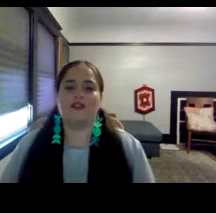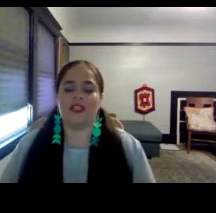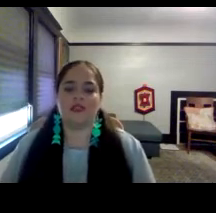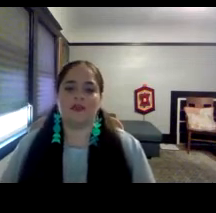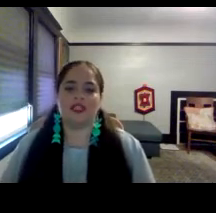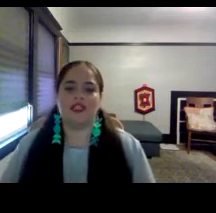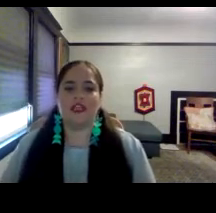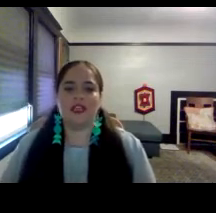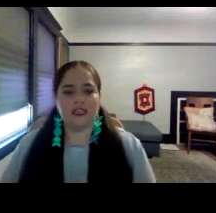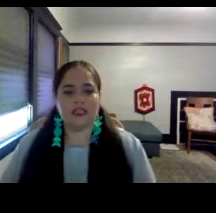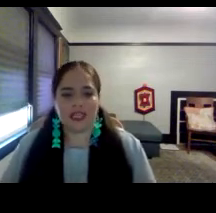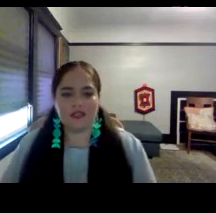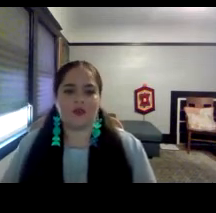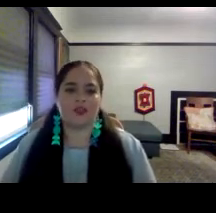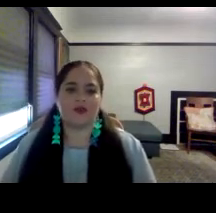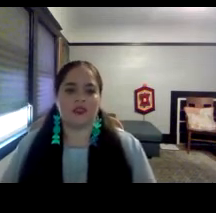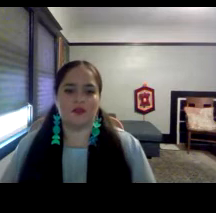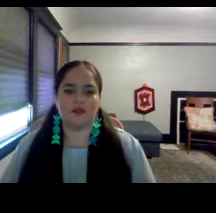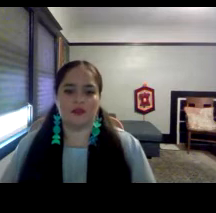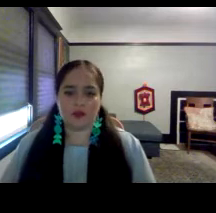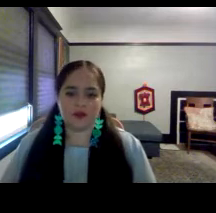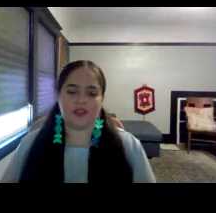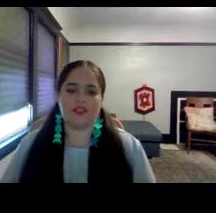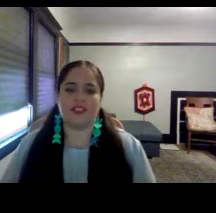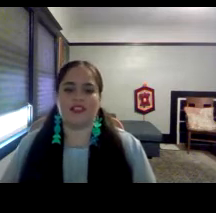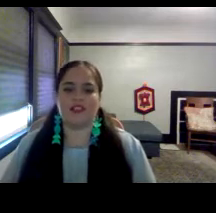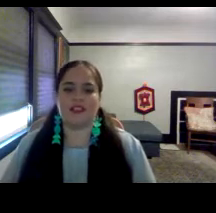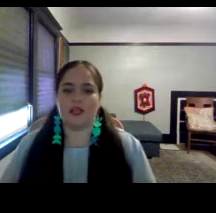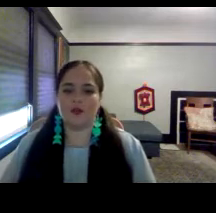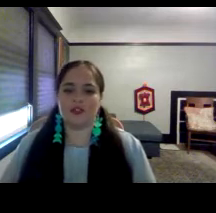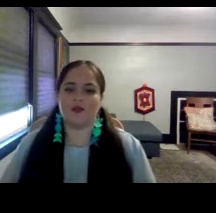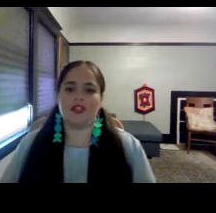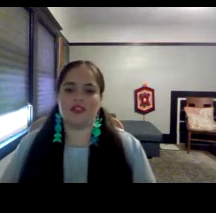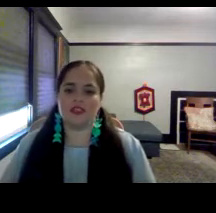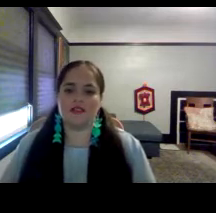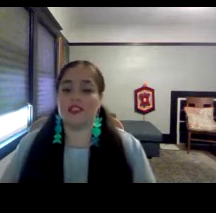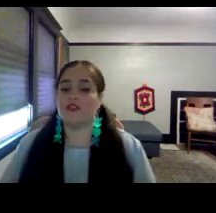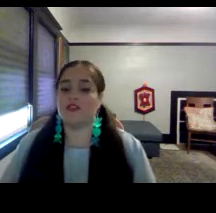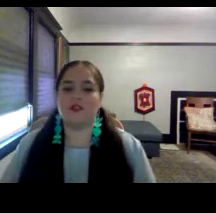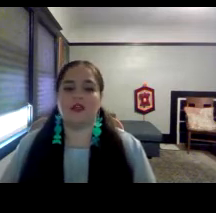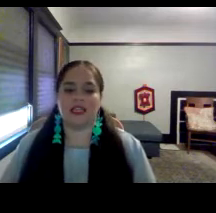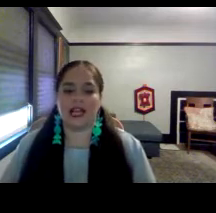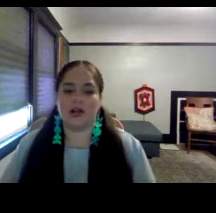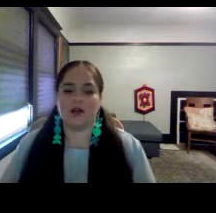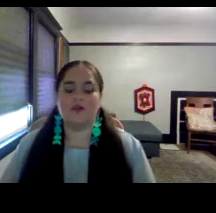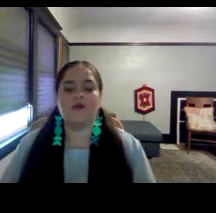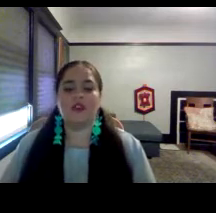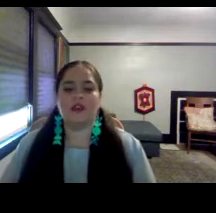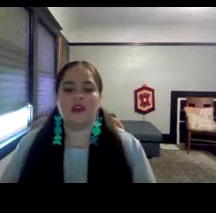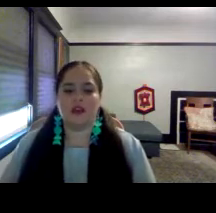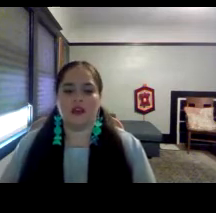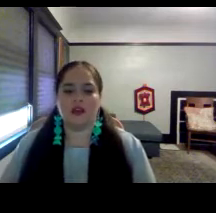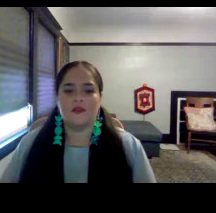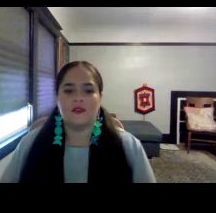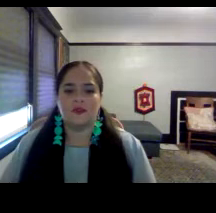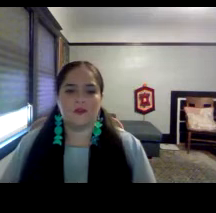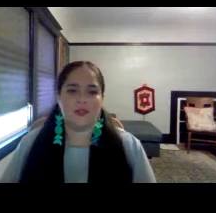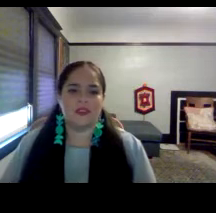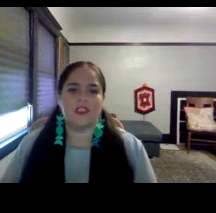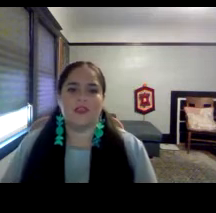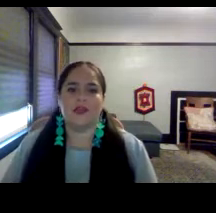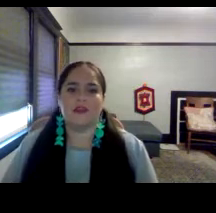Equity Advisory Committee intend to work with local jurisdictions to help push forward initiatives? If so, and how?